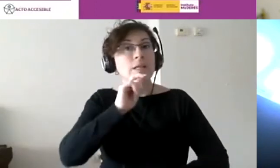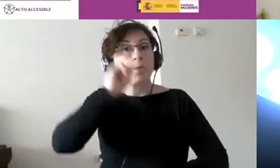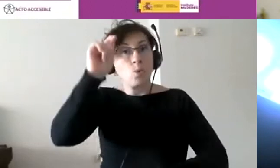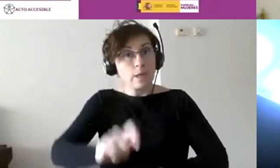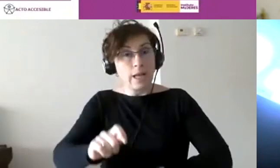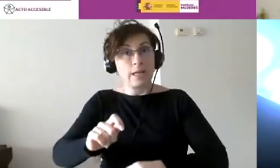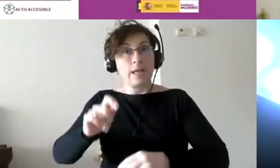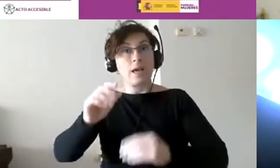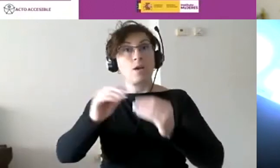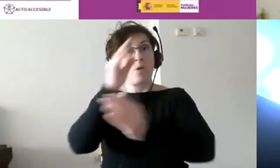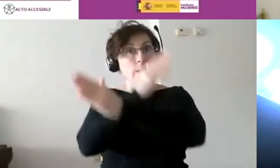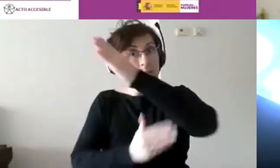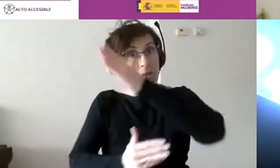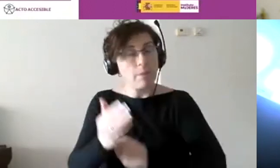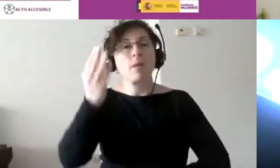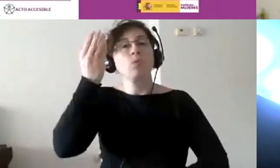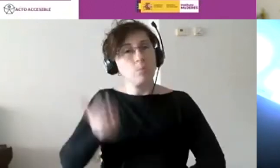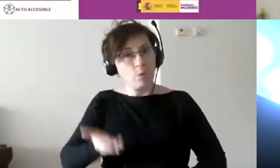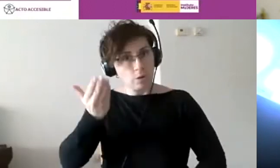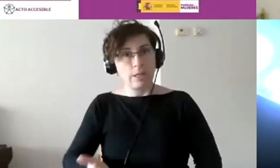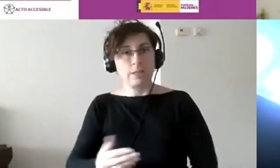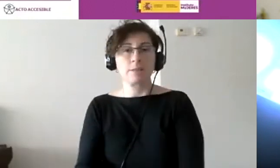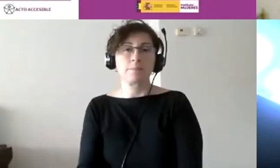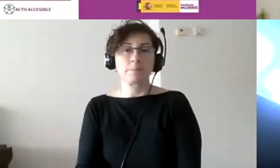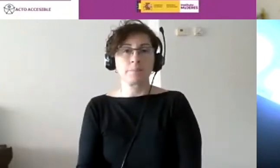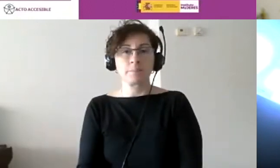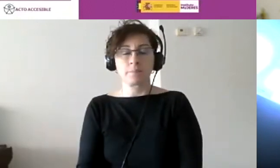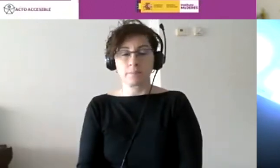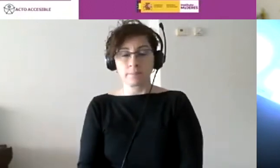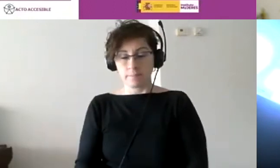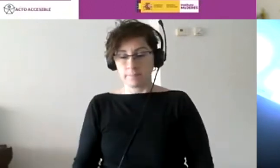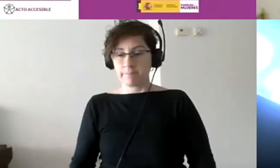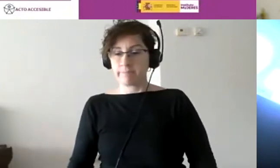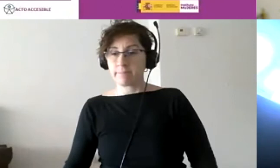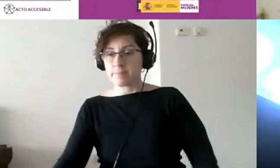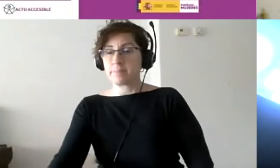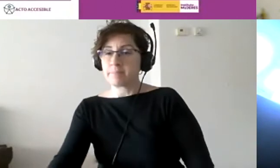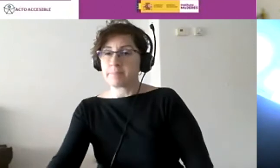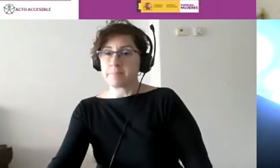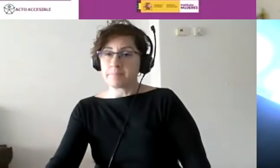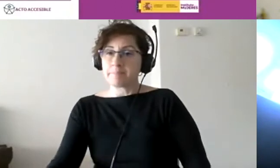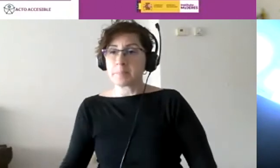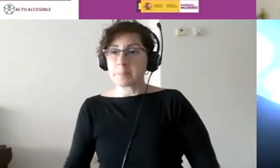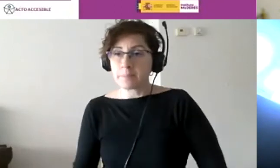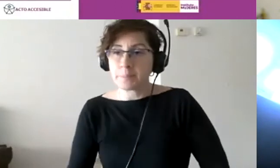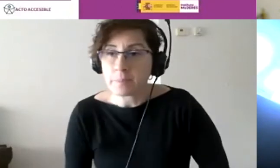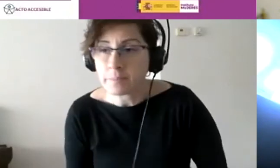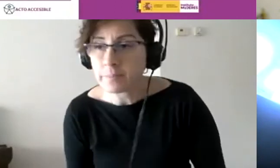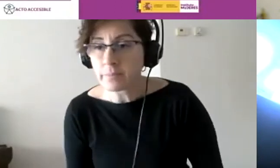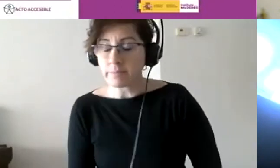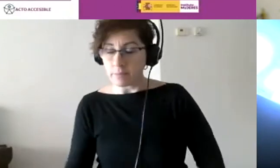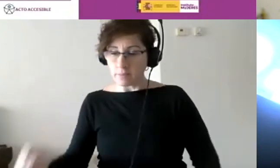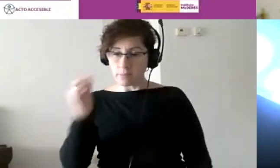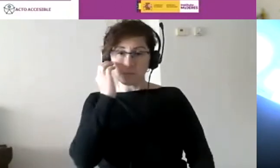You know that world community, Spanish community, Polish community, and other European